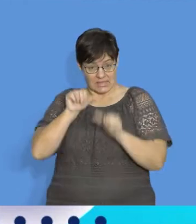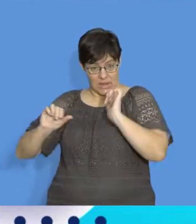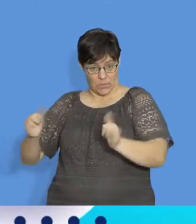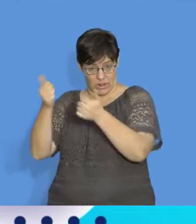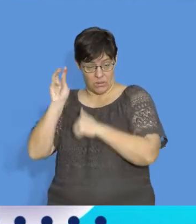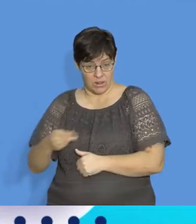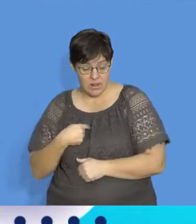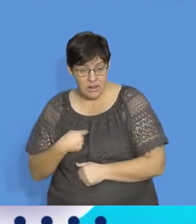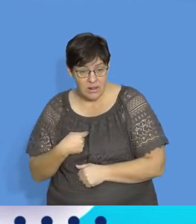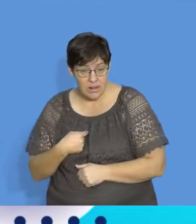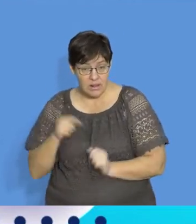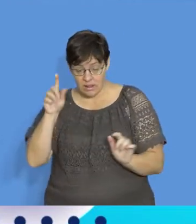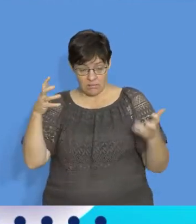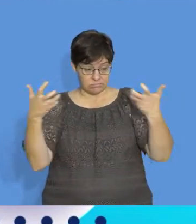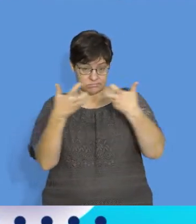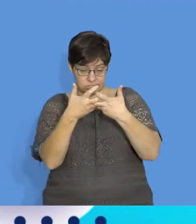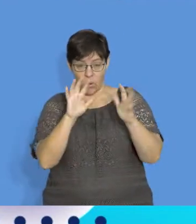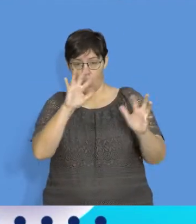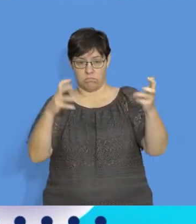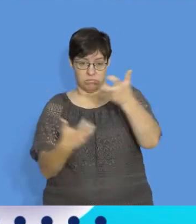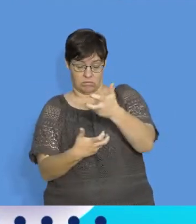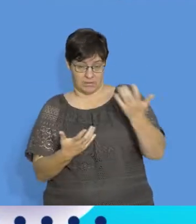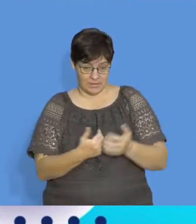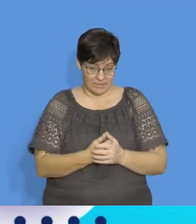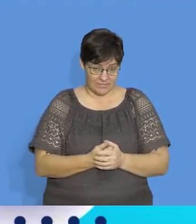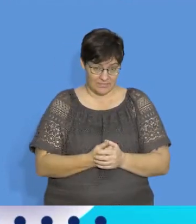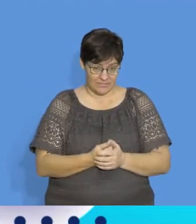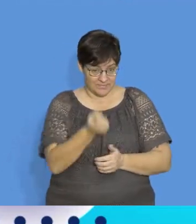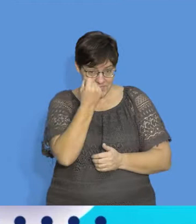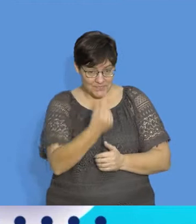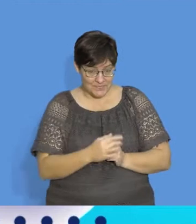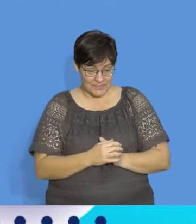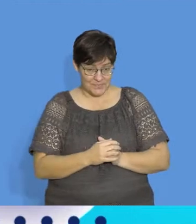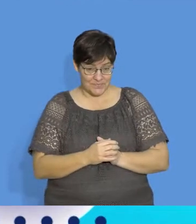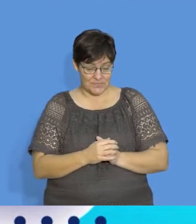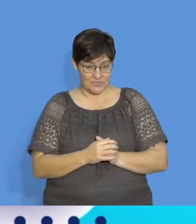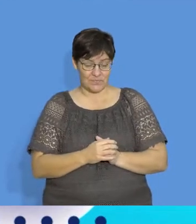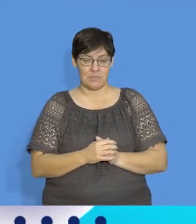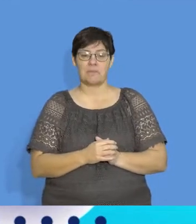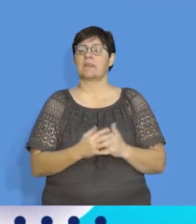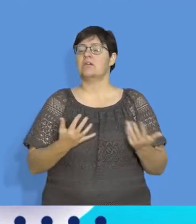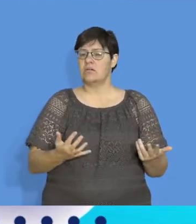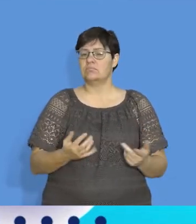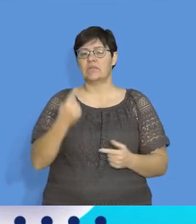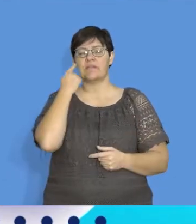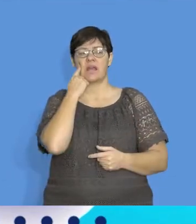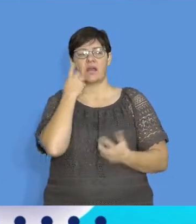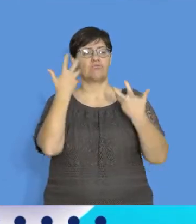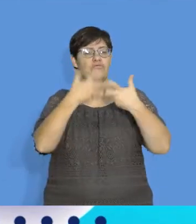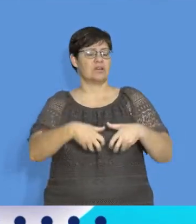science? Do those 2 things move together? Does that make sense? Okay. Another way to think of